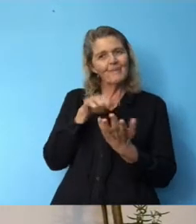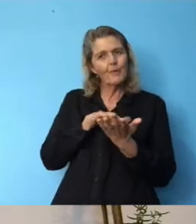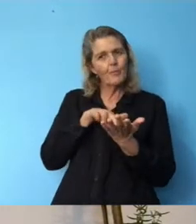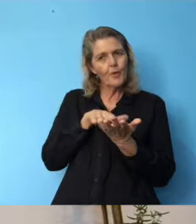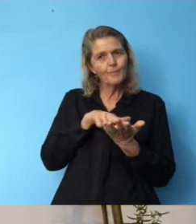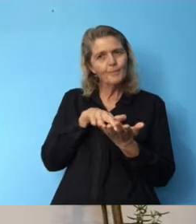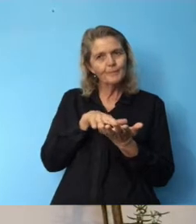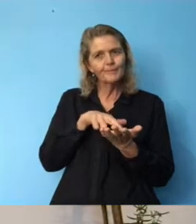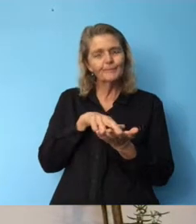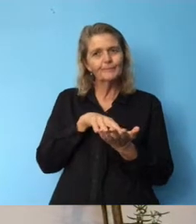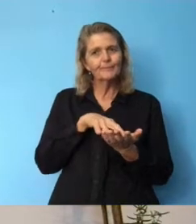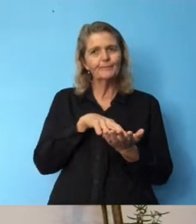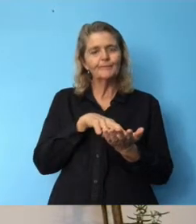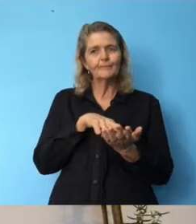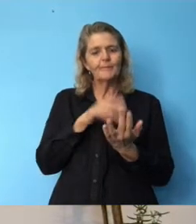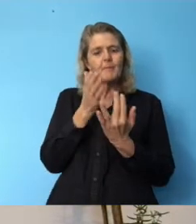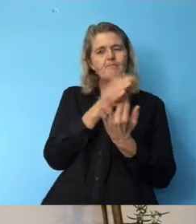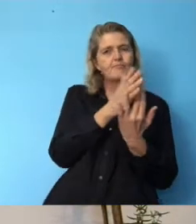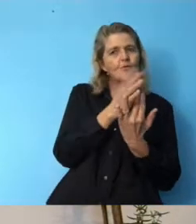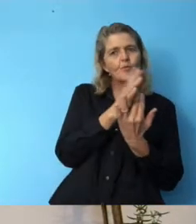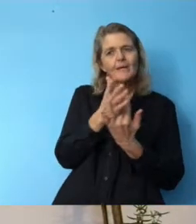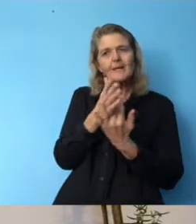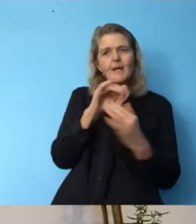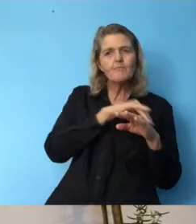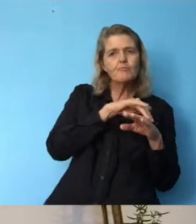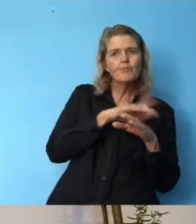right in the middle of blue and red.